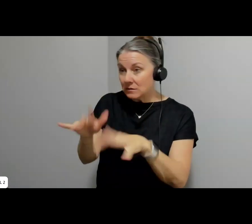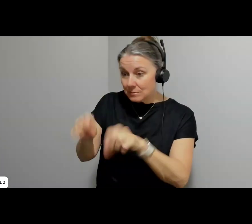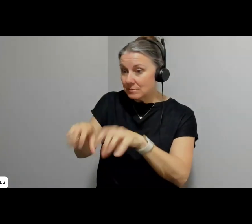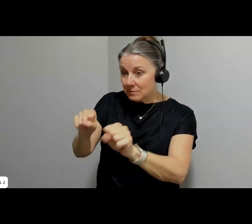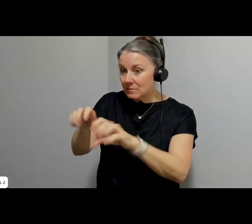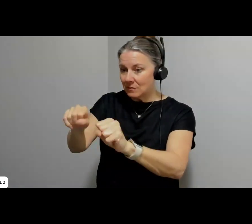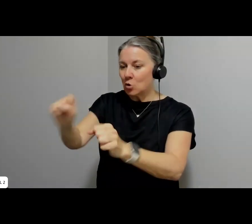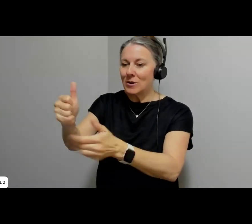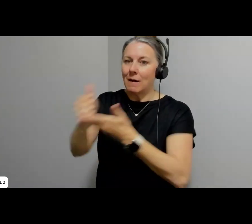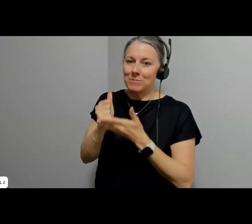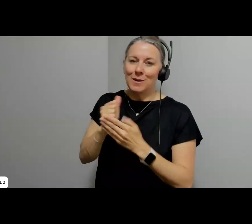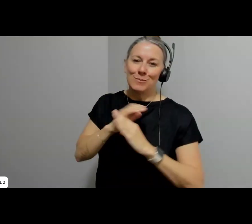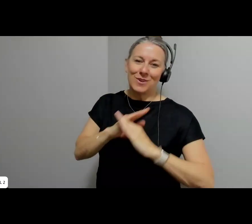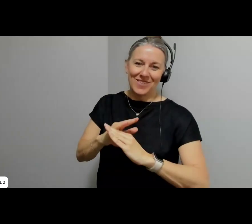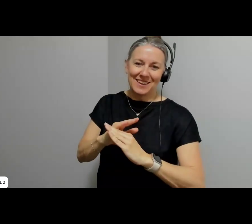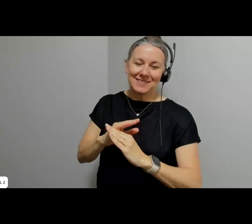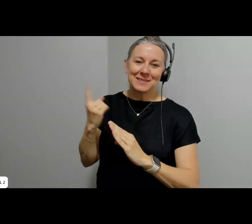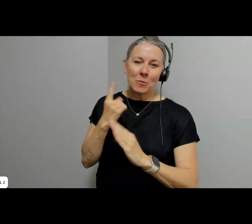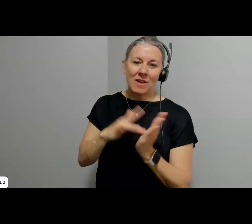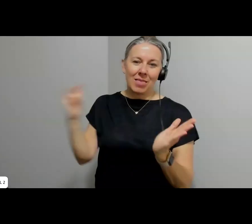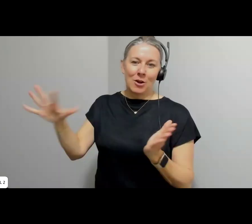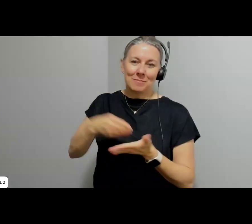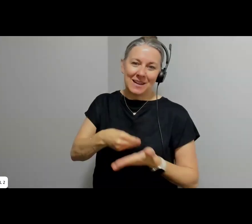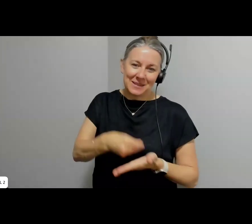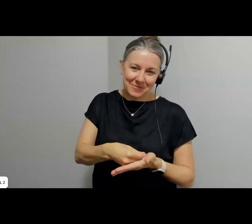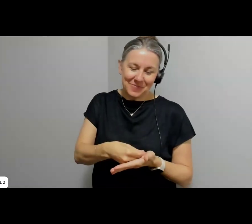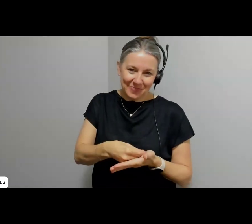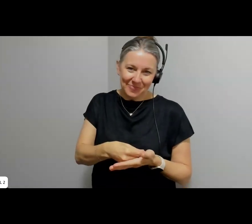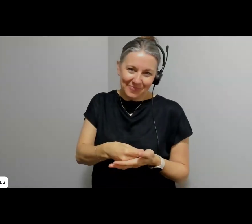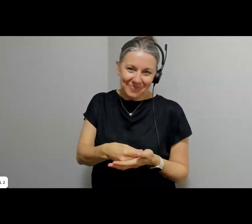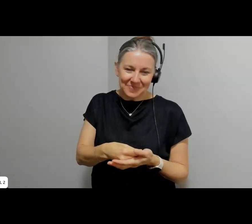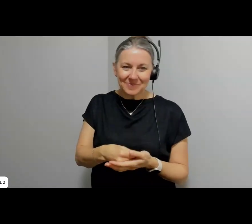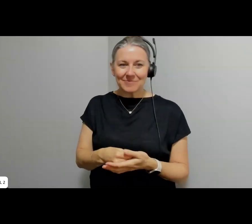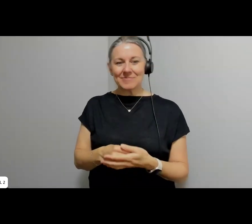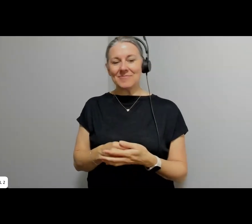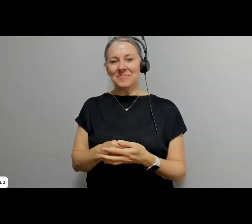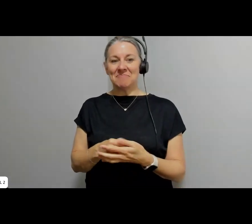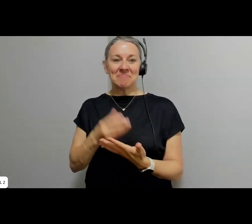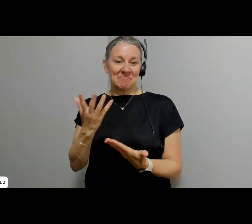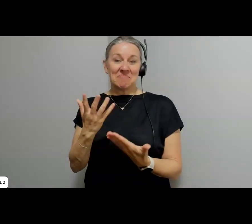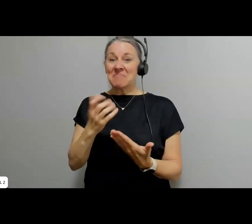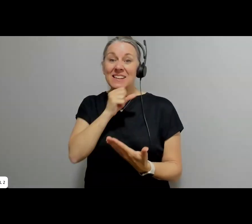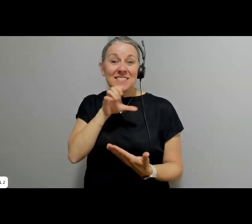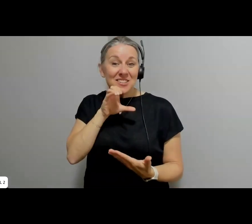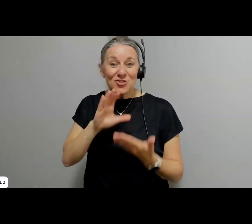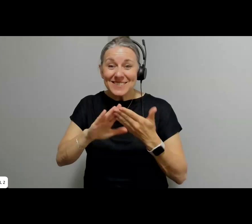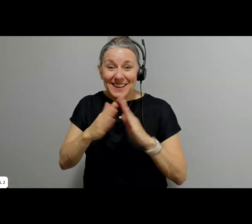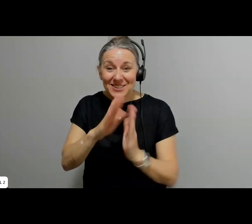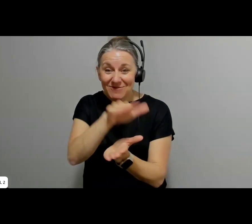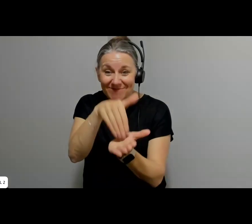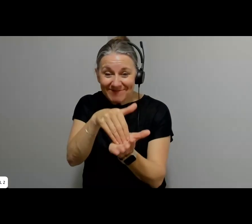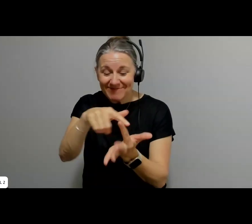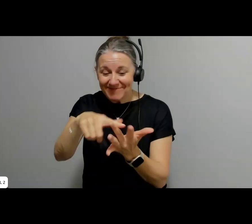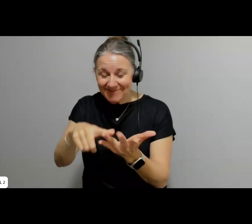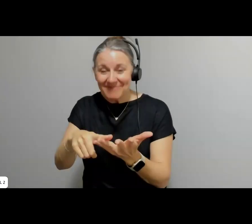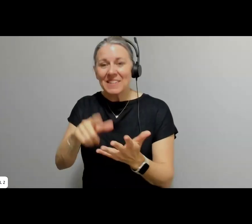attends that talks about how these frauds and scams prey, particularly on